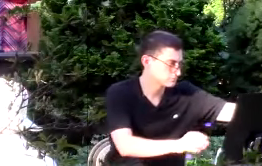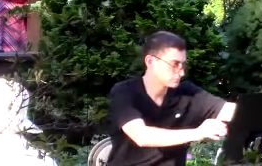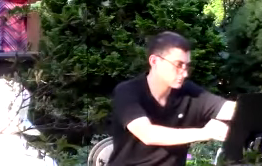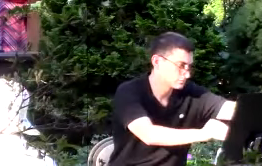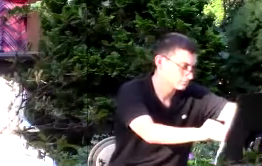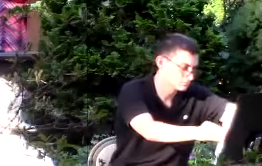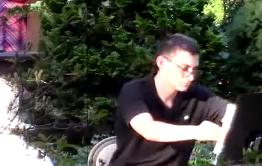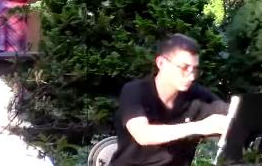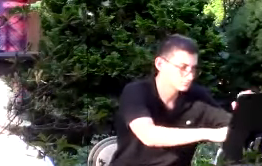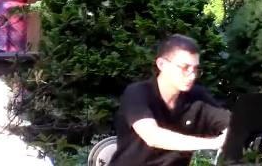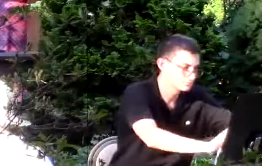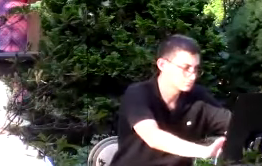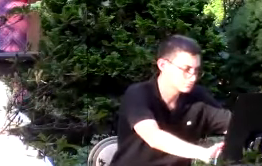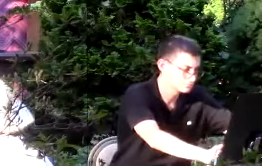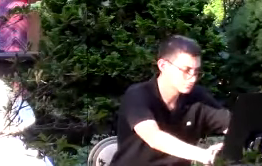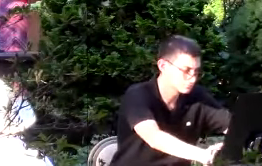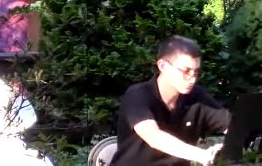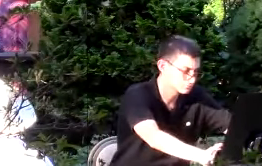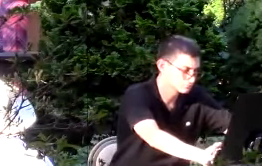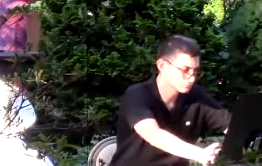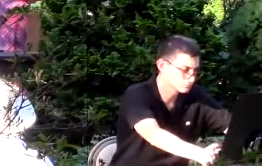place on earth without the presence.